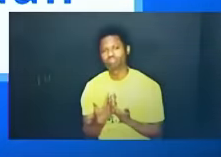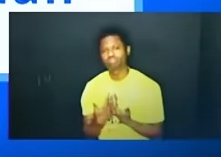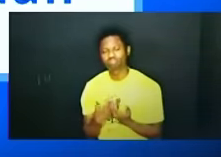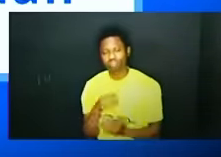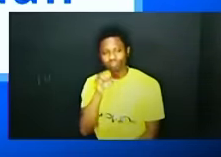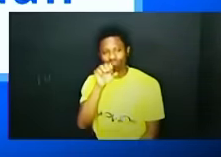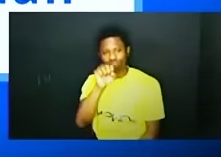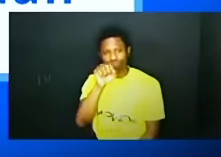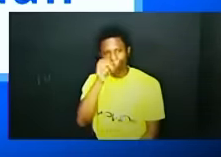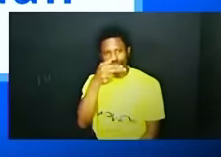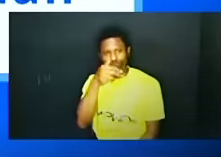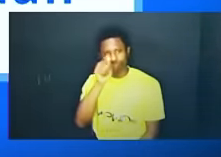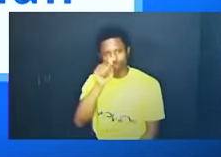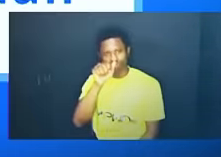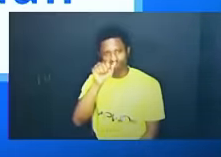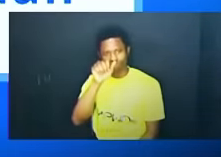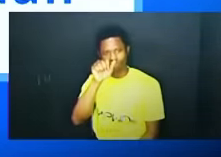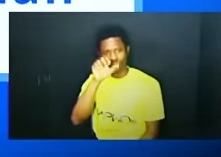ha